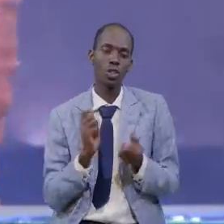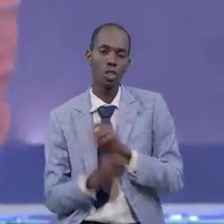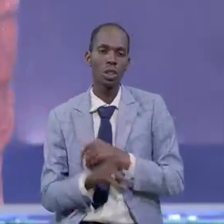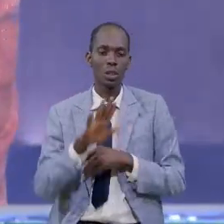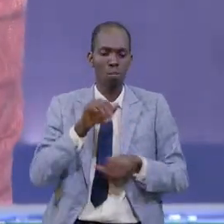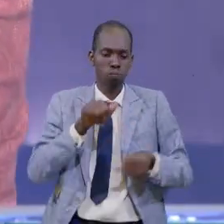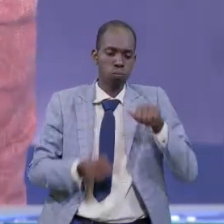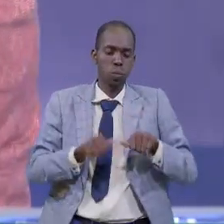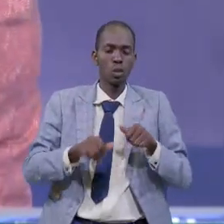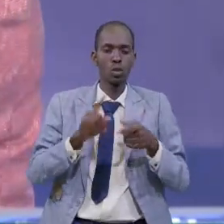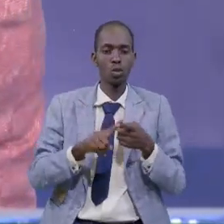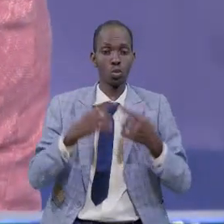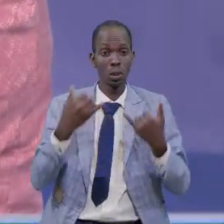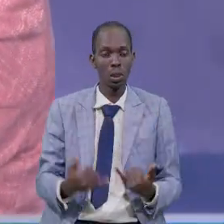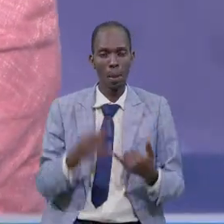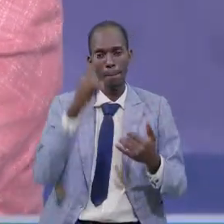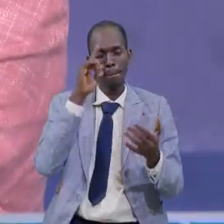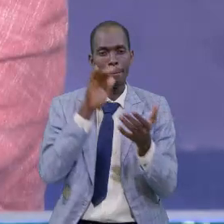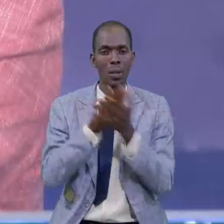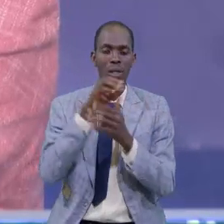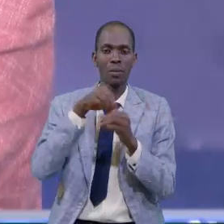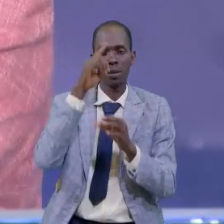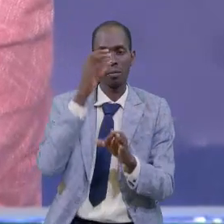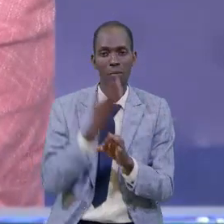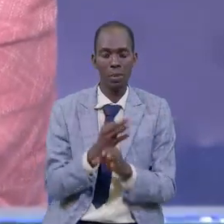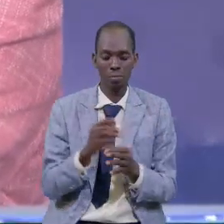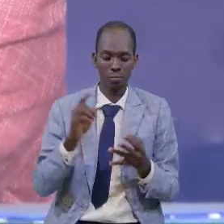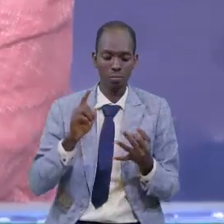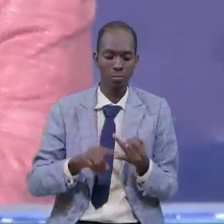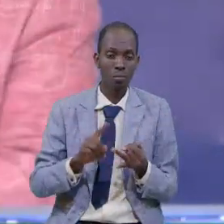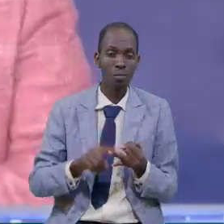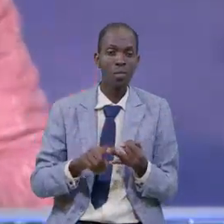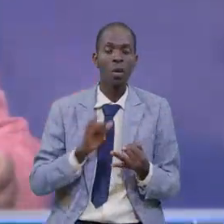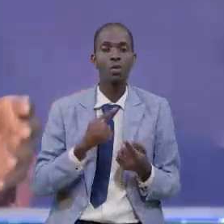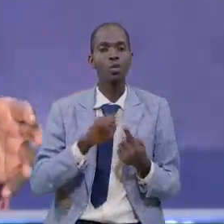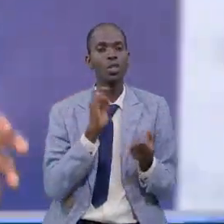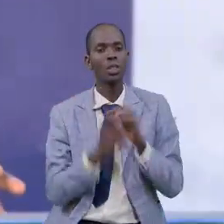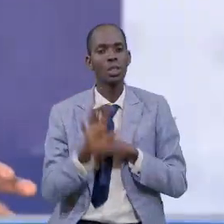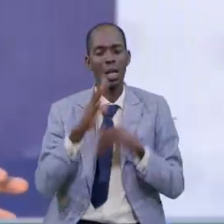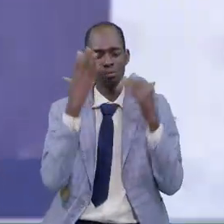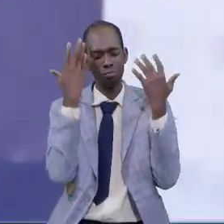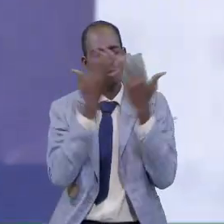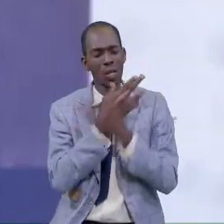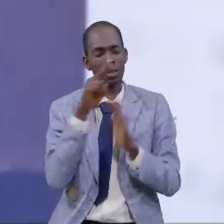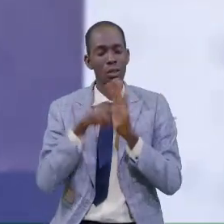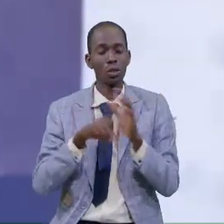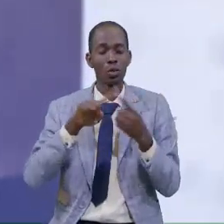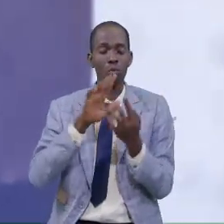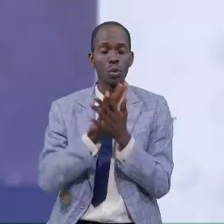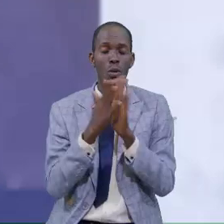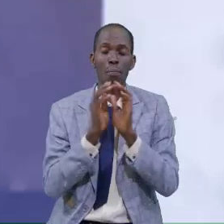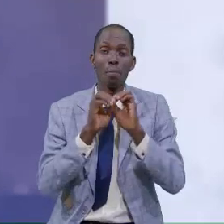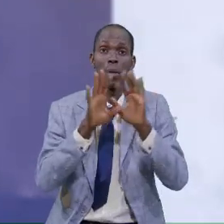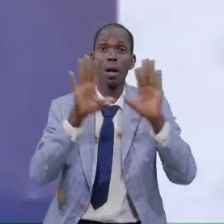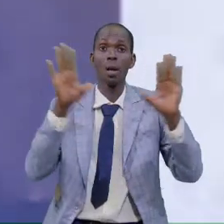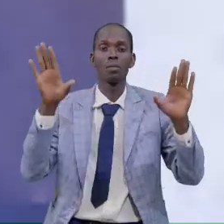want to change their darkness to light that will help. I want to change their hatred